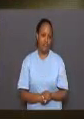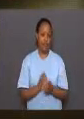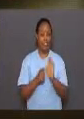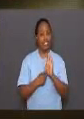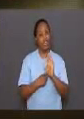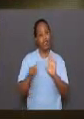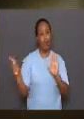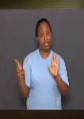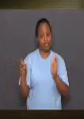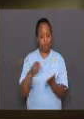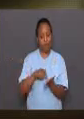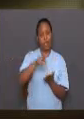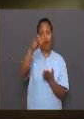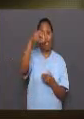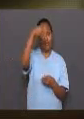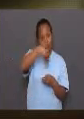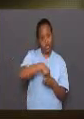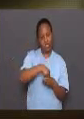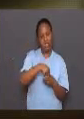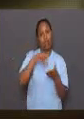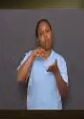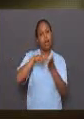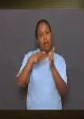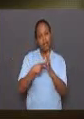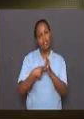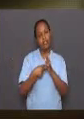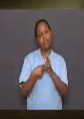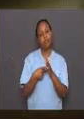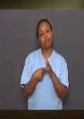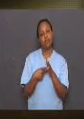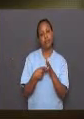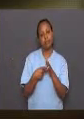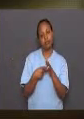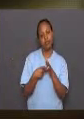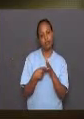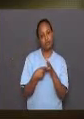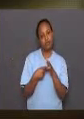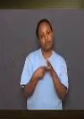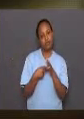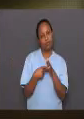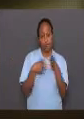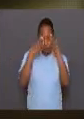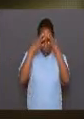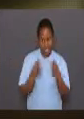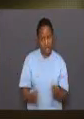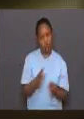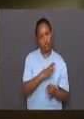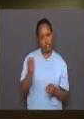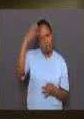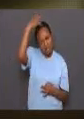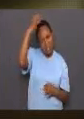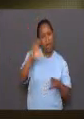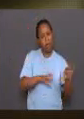Transparency in a democracy means that the actions and decisions of the